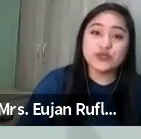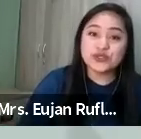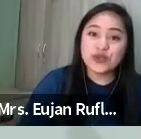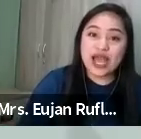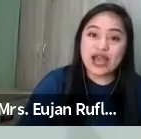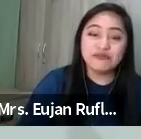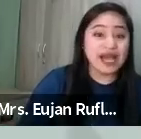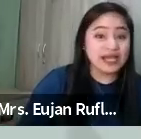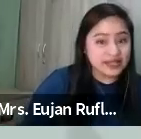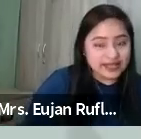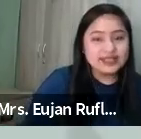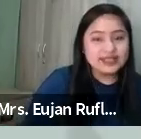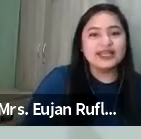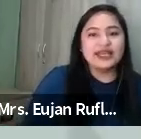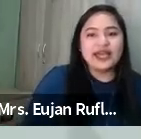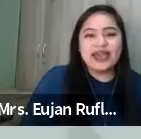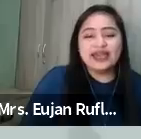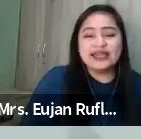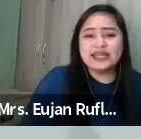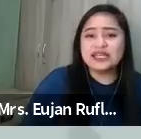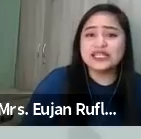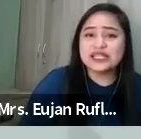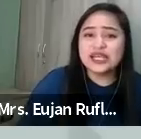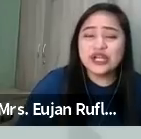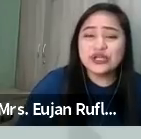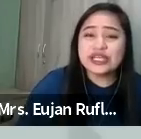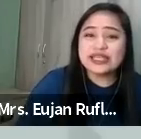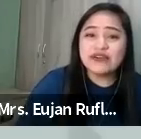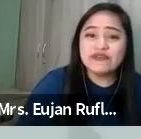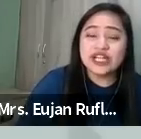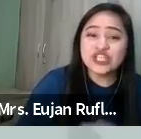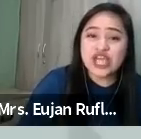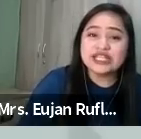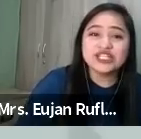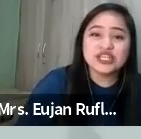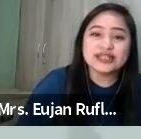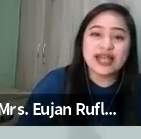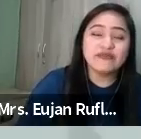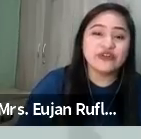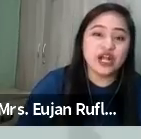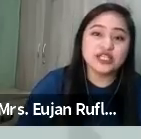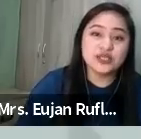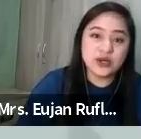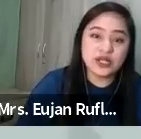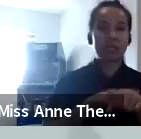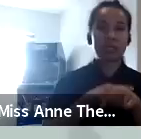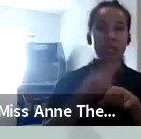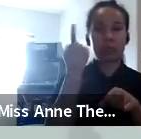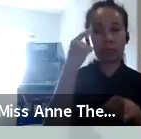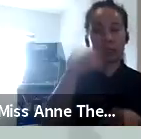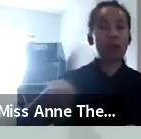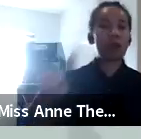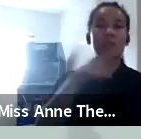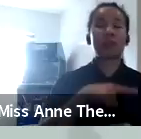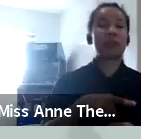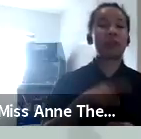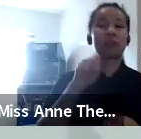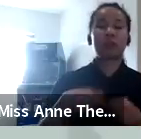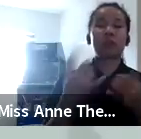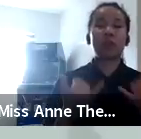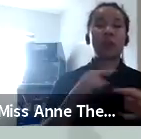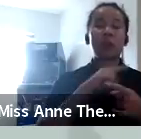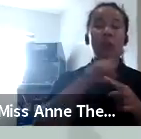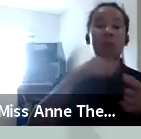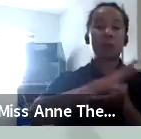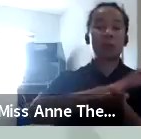what we used to have back then. And it's really a very challenging time for us all. So when the pandemic